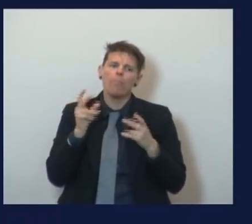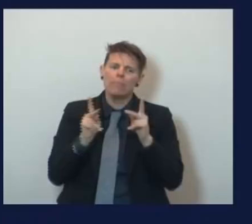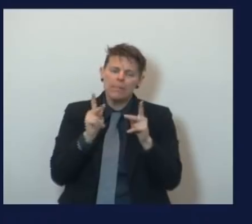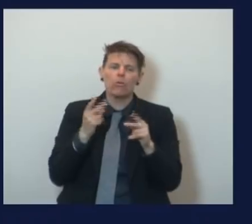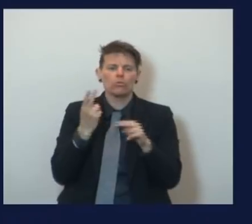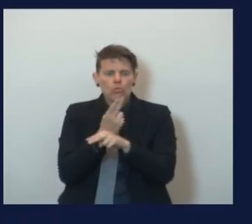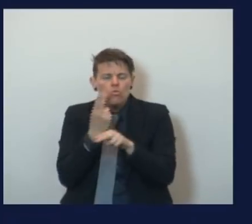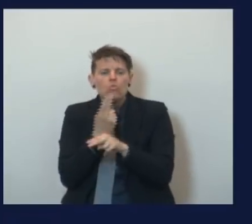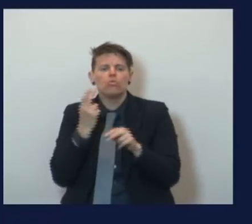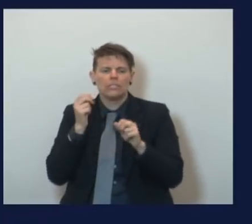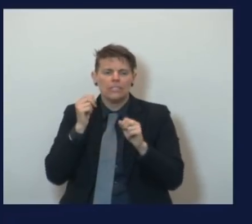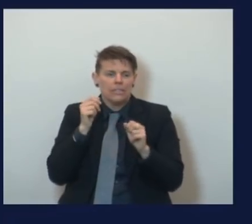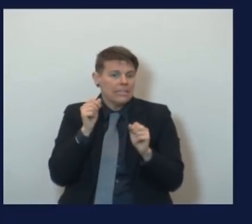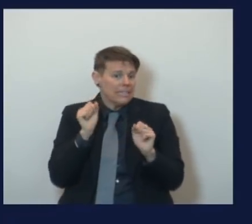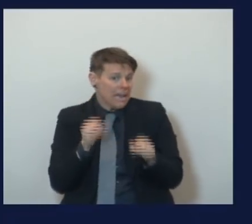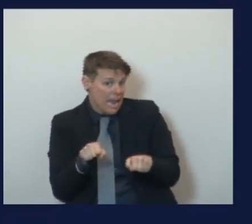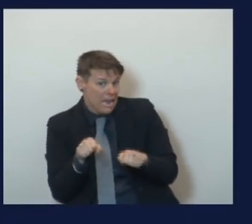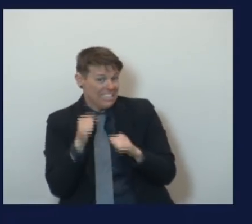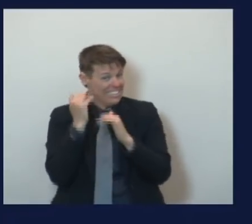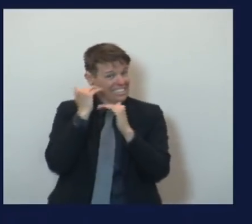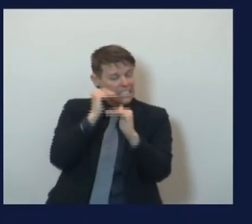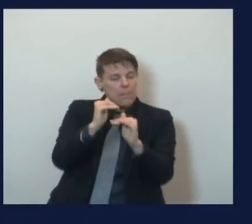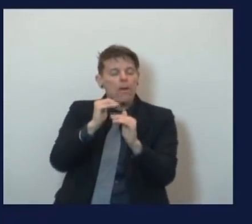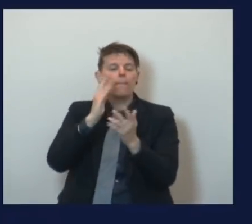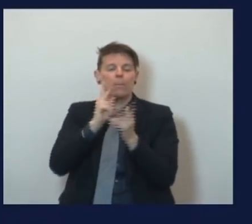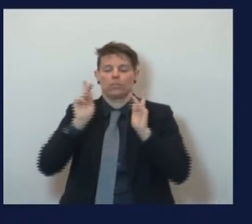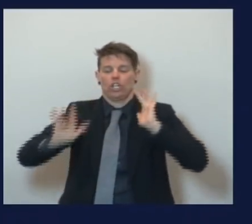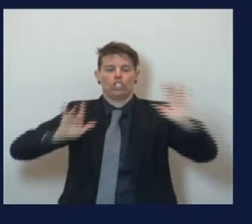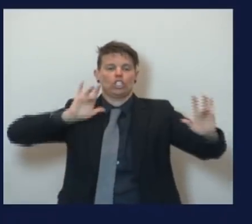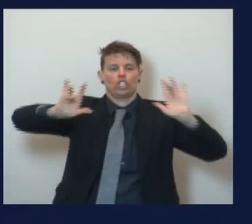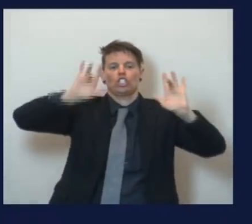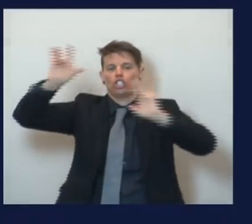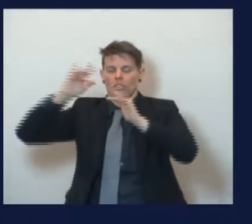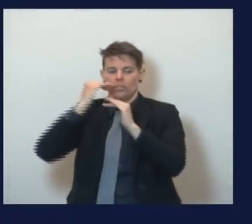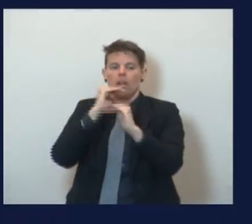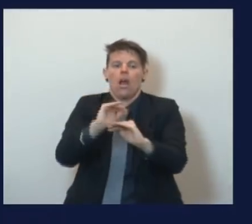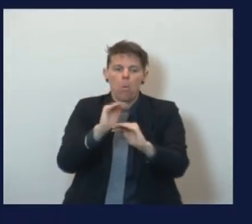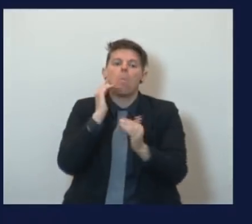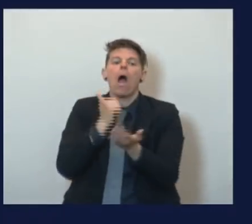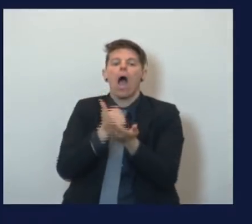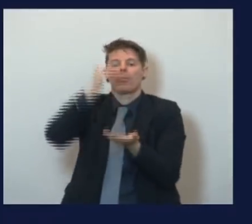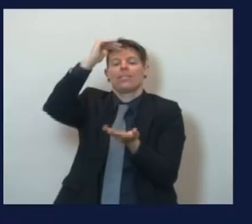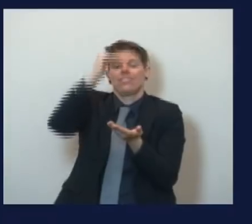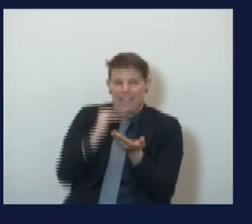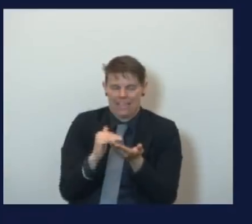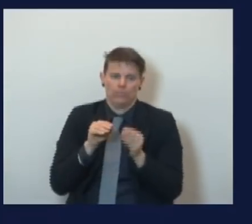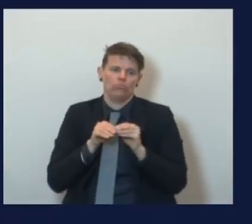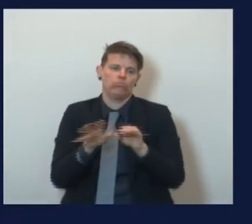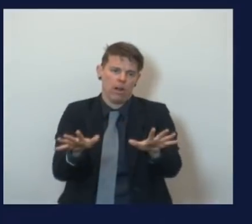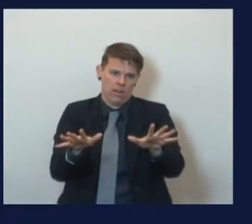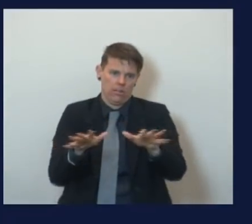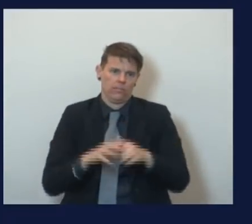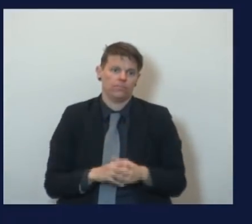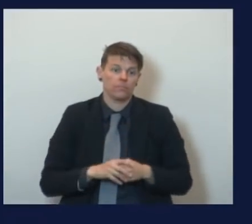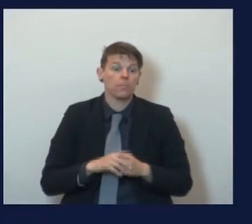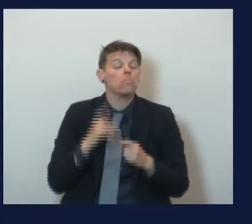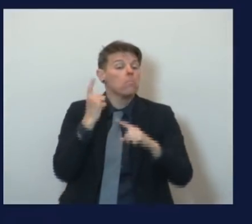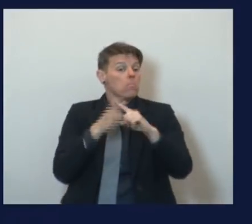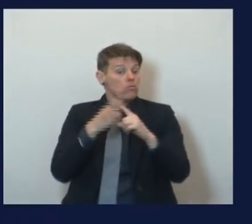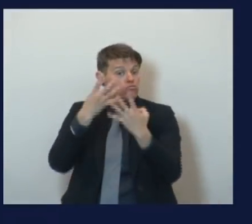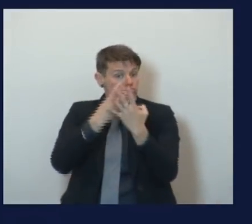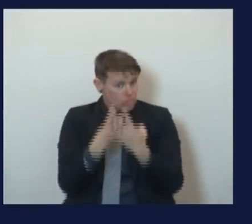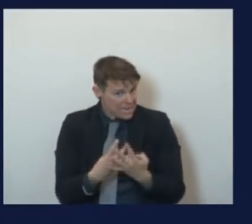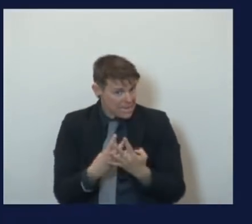to a large extent, this will really mitigate transmission. Again, screen employees and